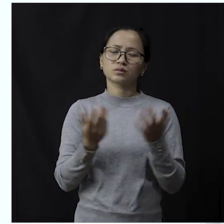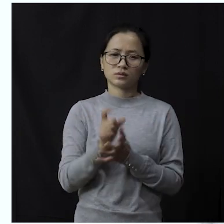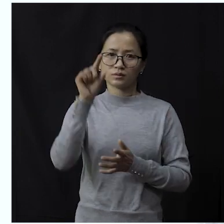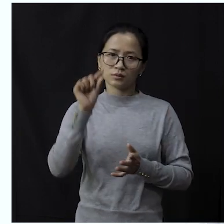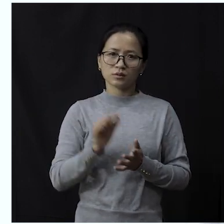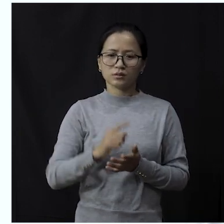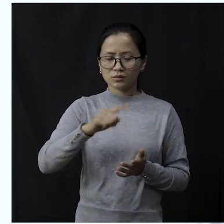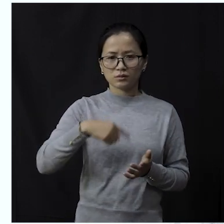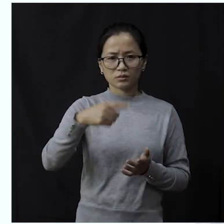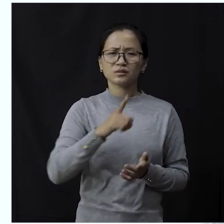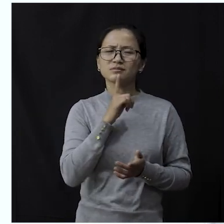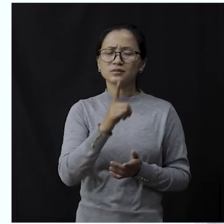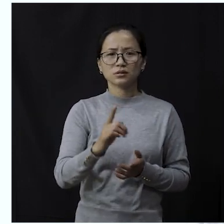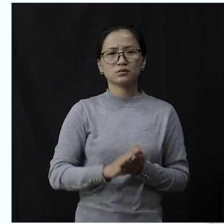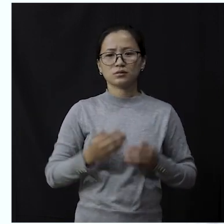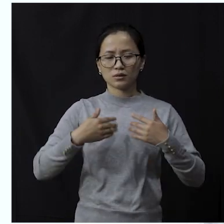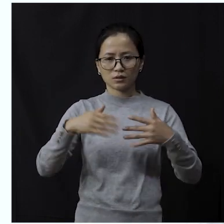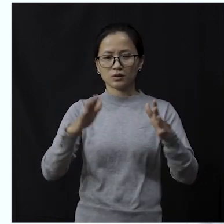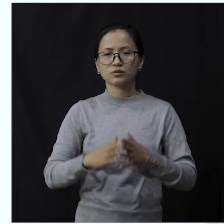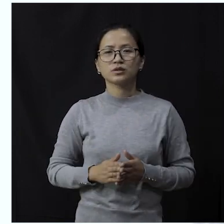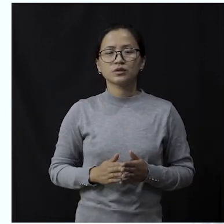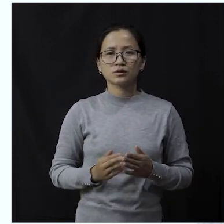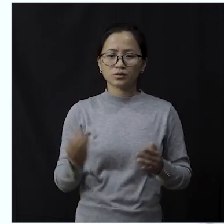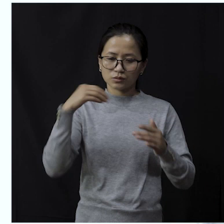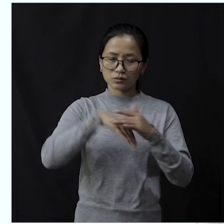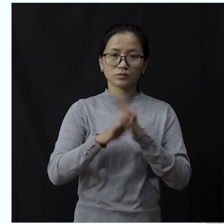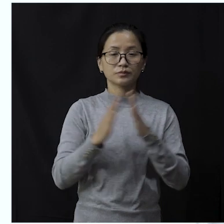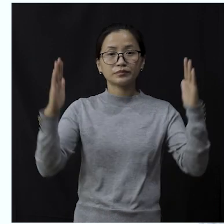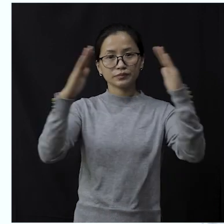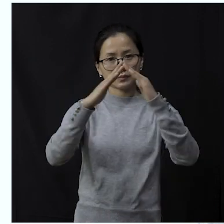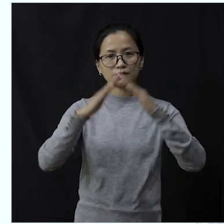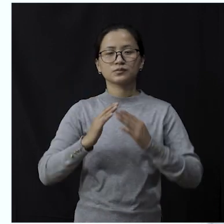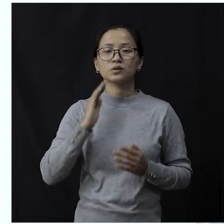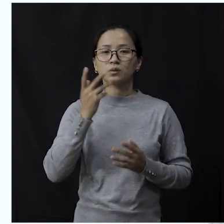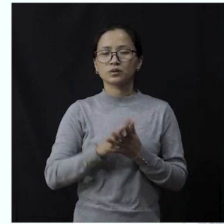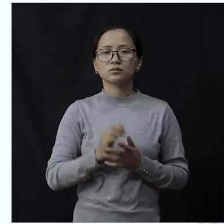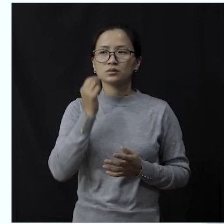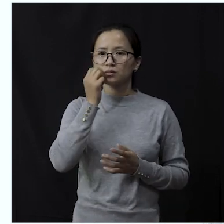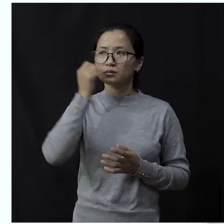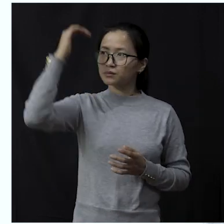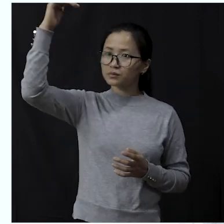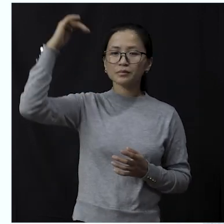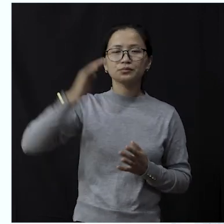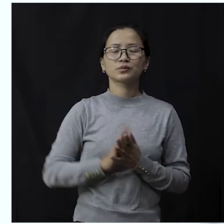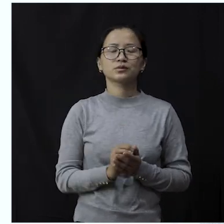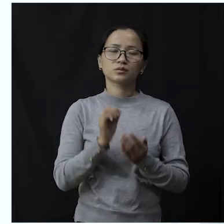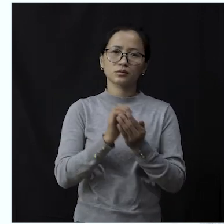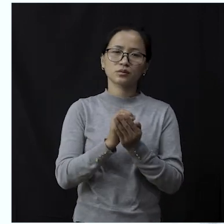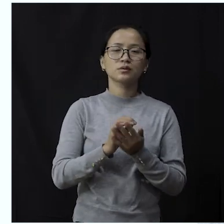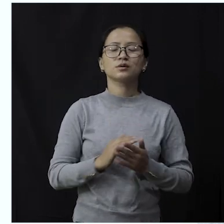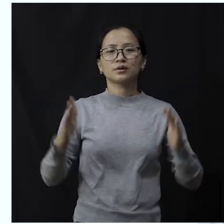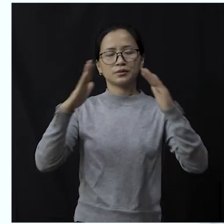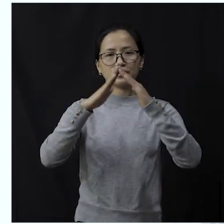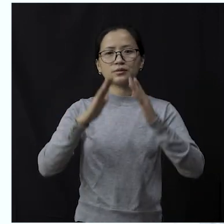And your parents will always keep telling you not to allow strangers into your house when elders are not at home. You also have to keep this